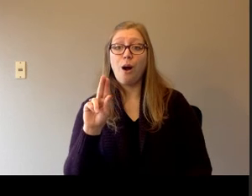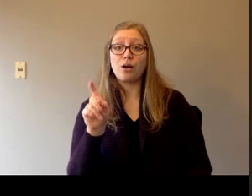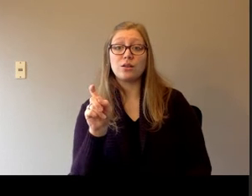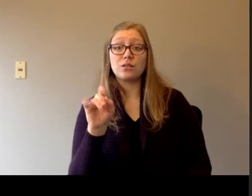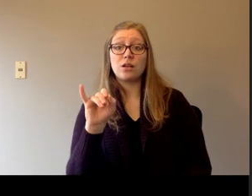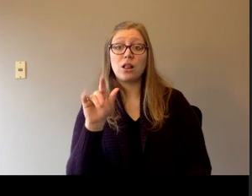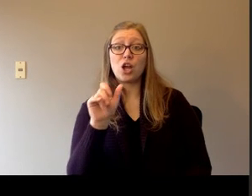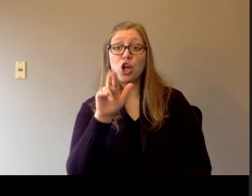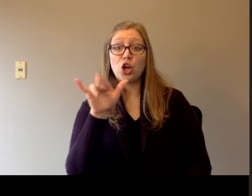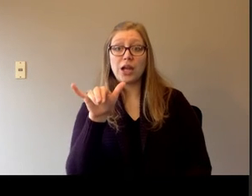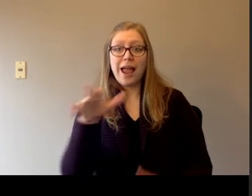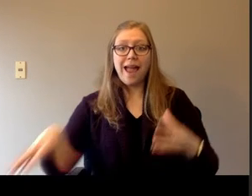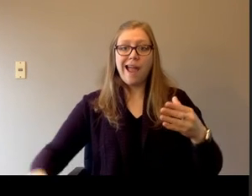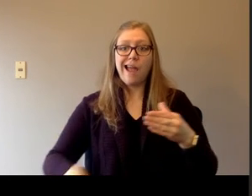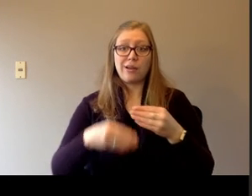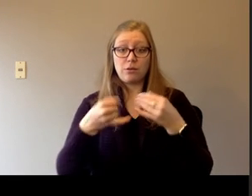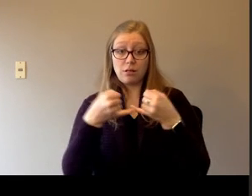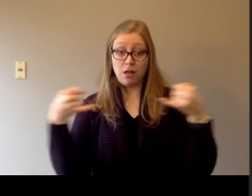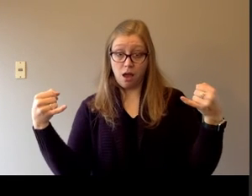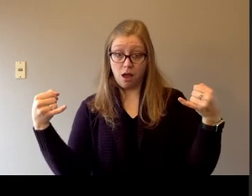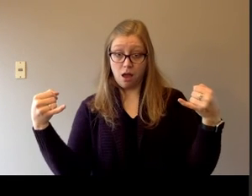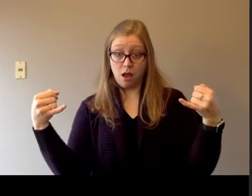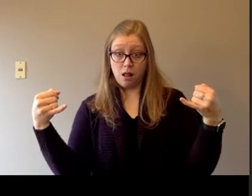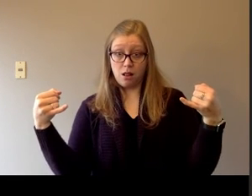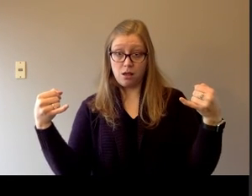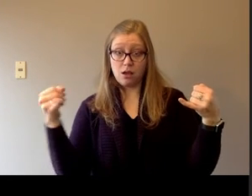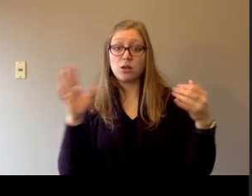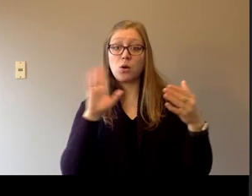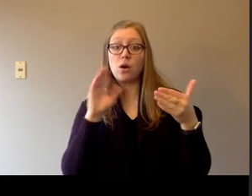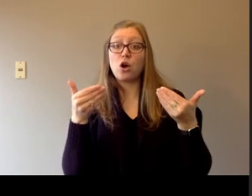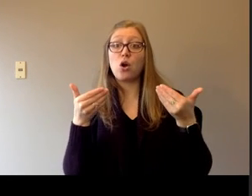so I'm going to take my